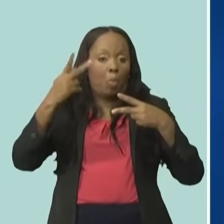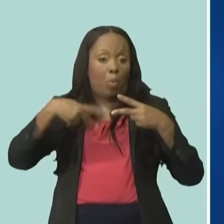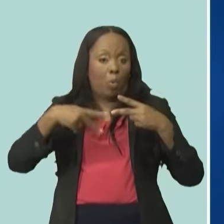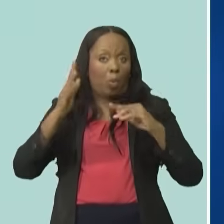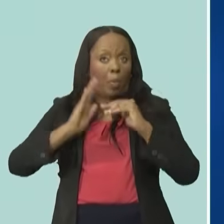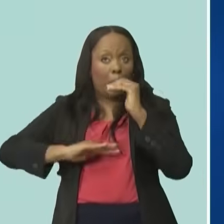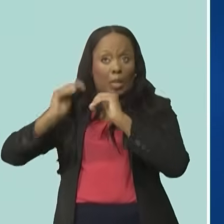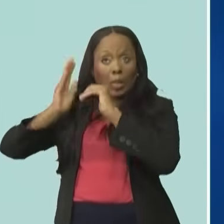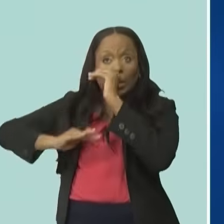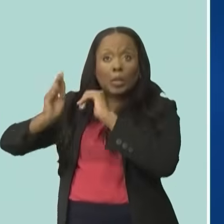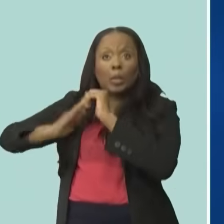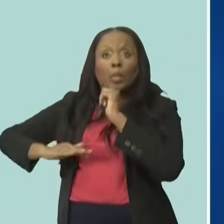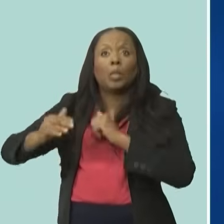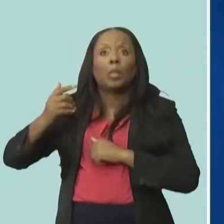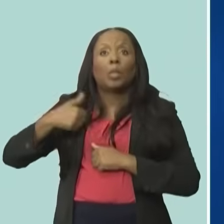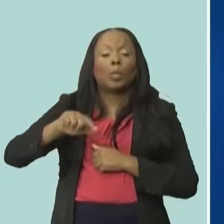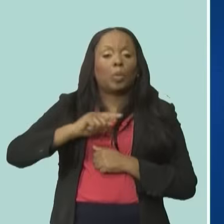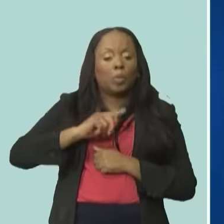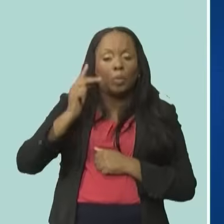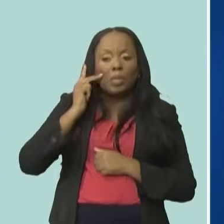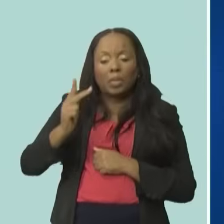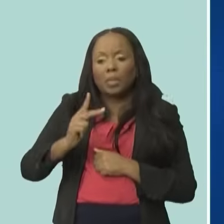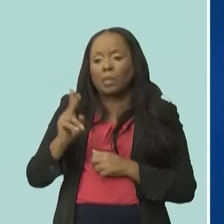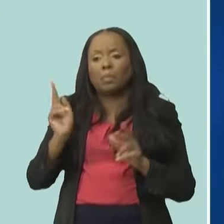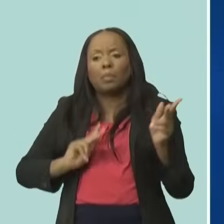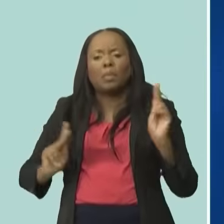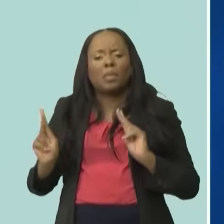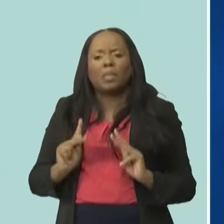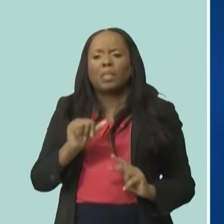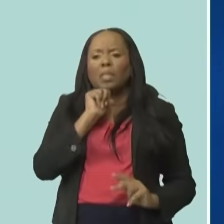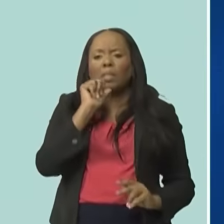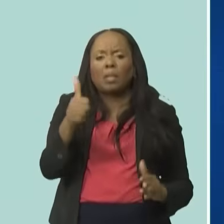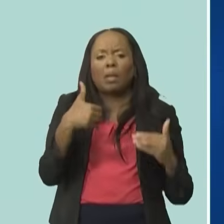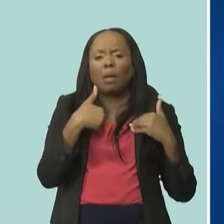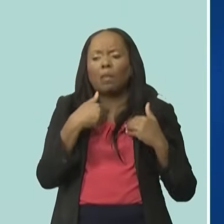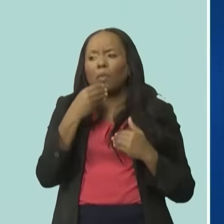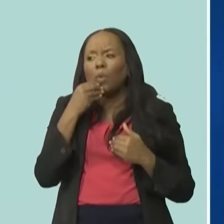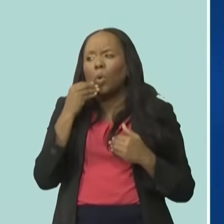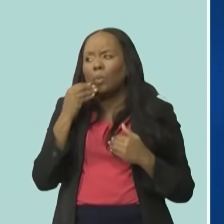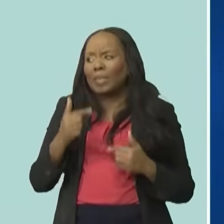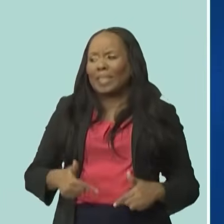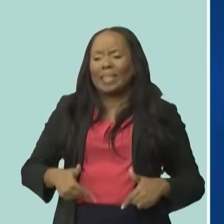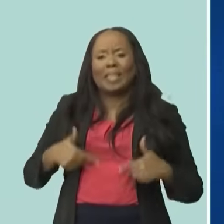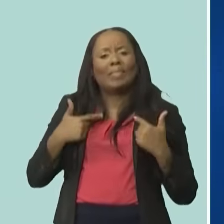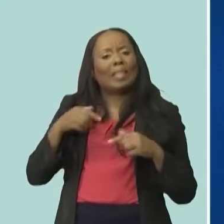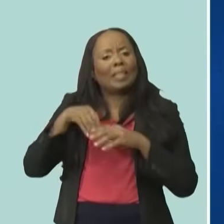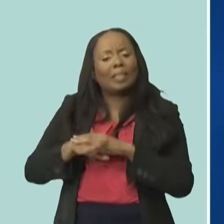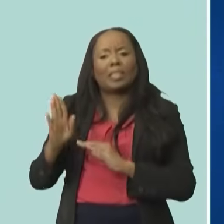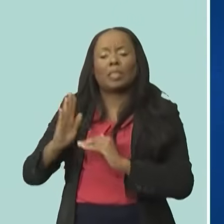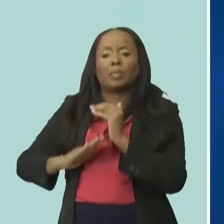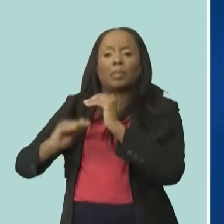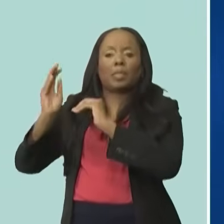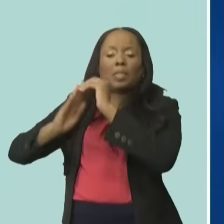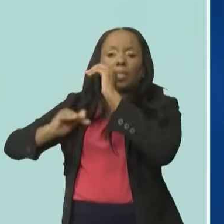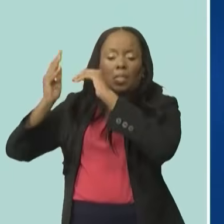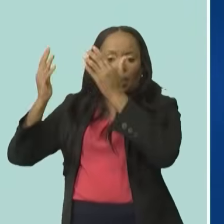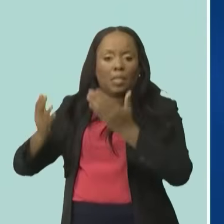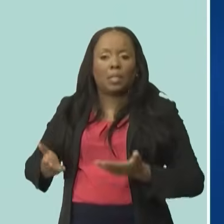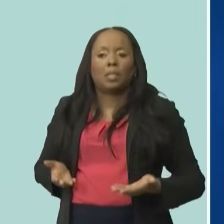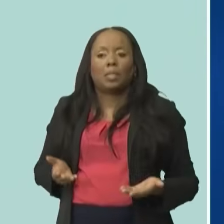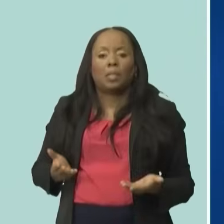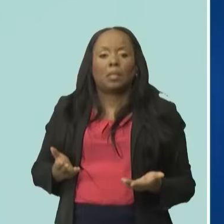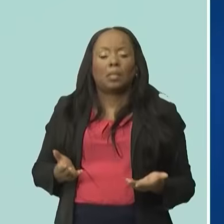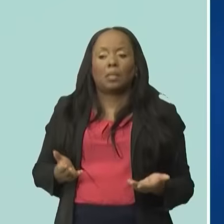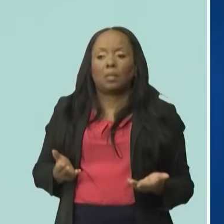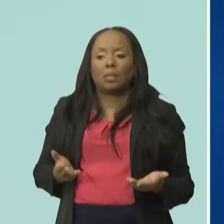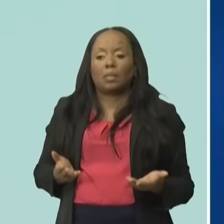what we commonly call paros live in these buildings or access these buildings. And we've recognized over time that that is a recipe